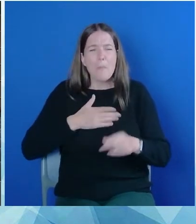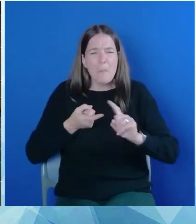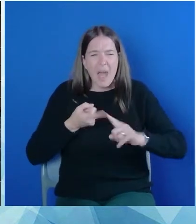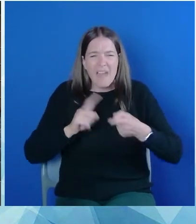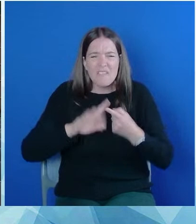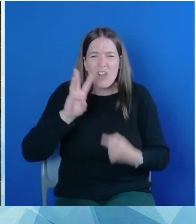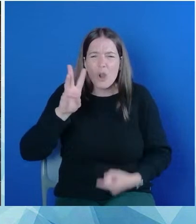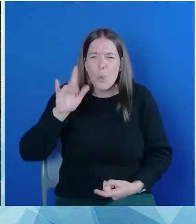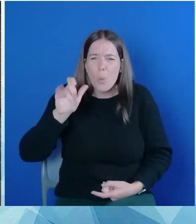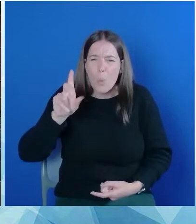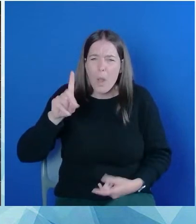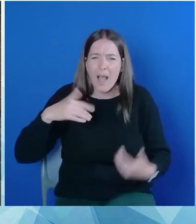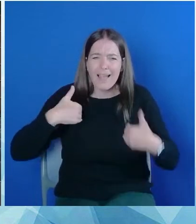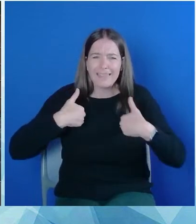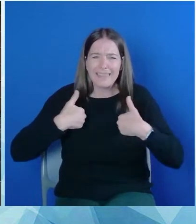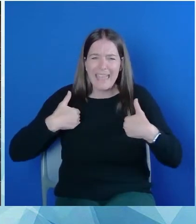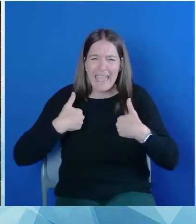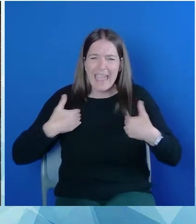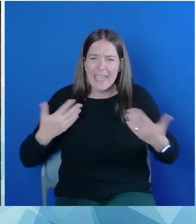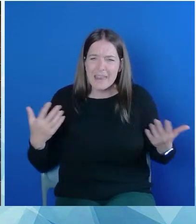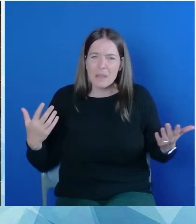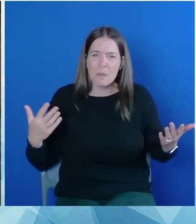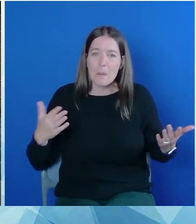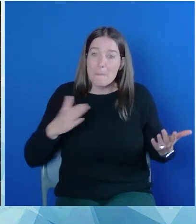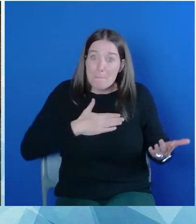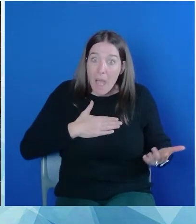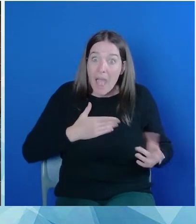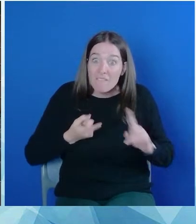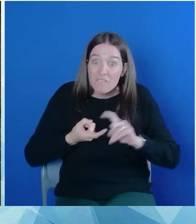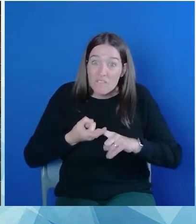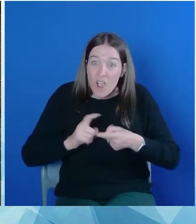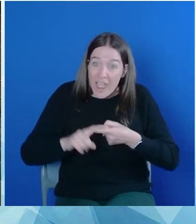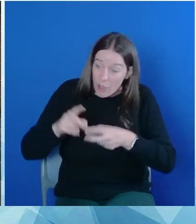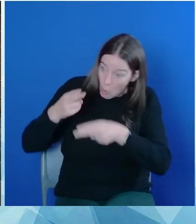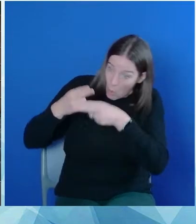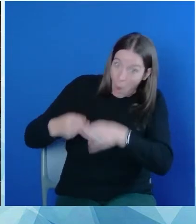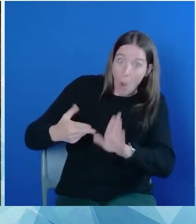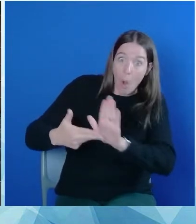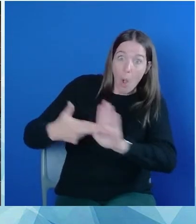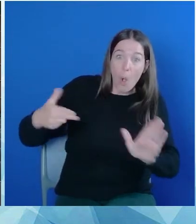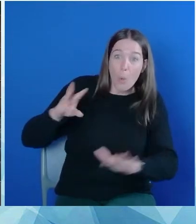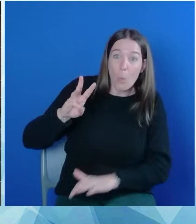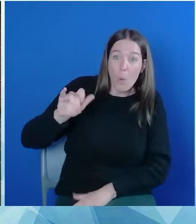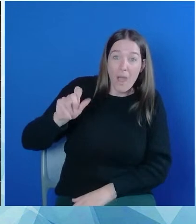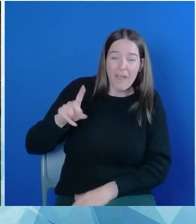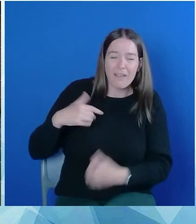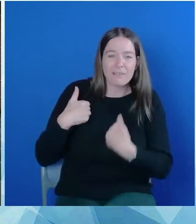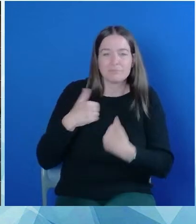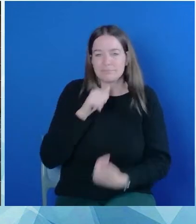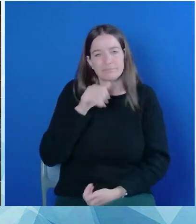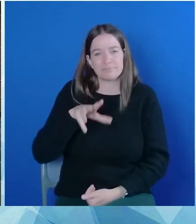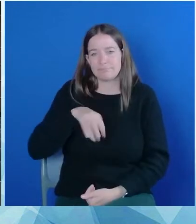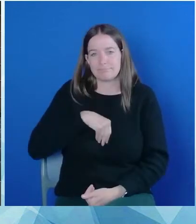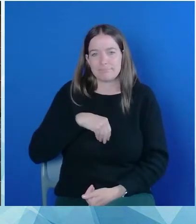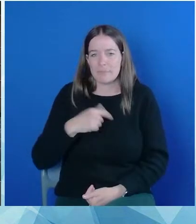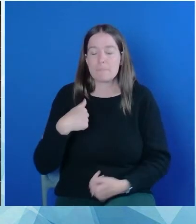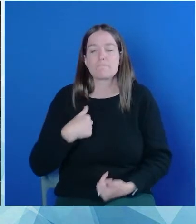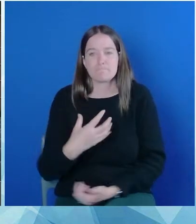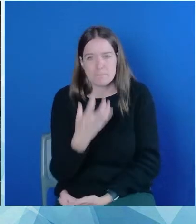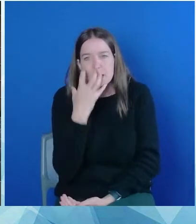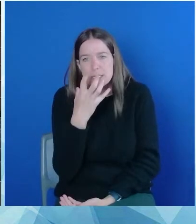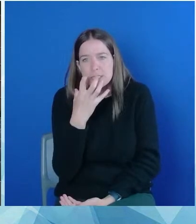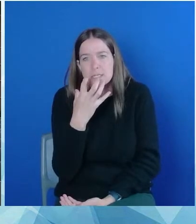wild animal. You called my friend a wild animal. I do not accept that. I